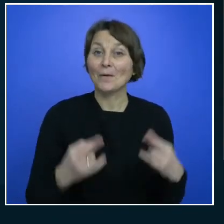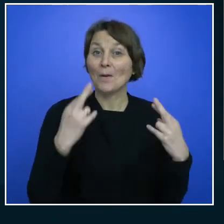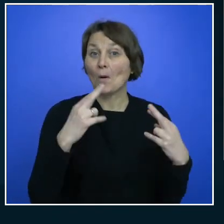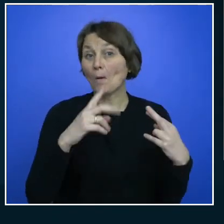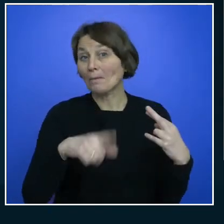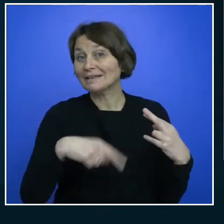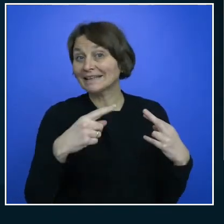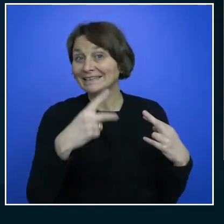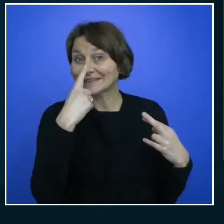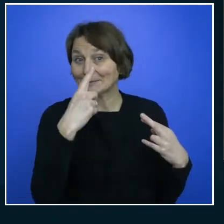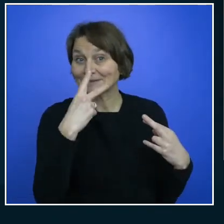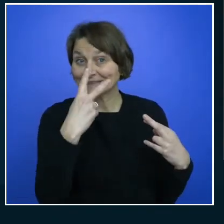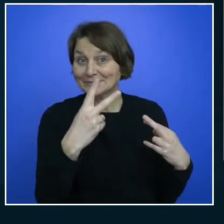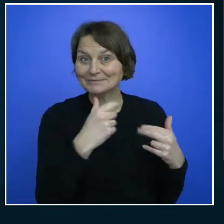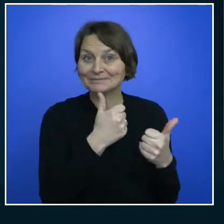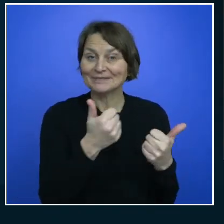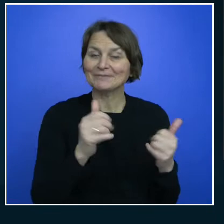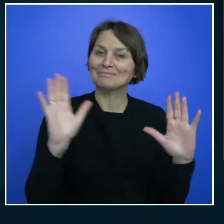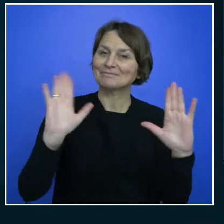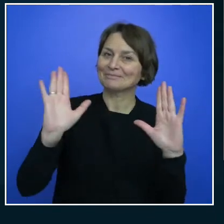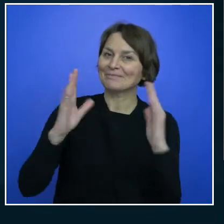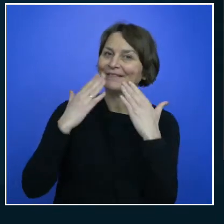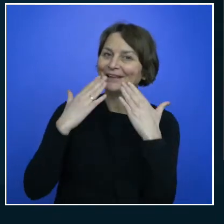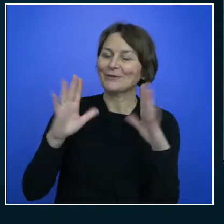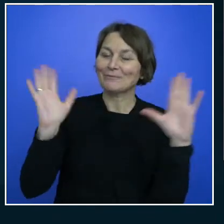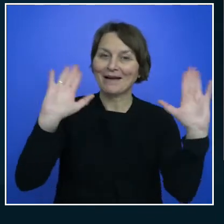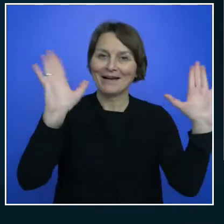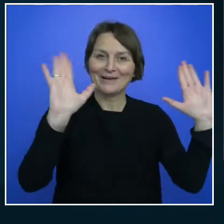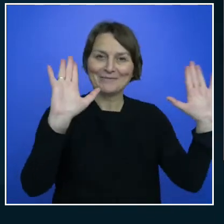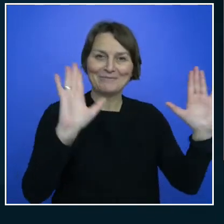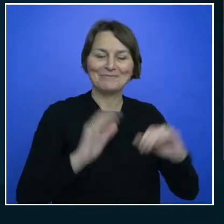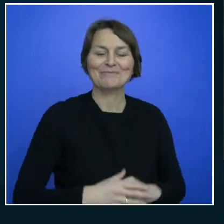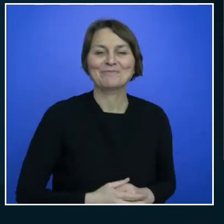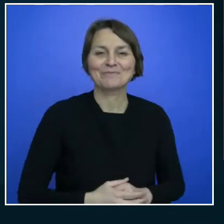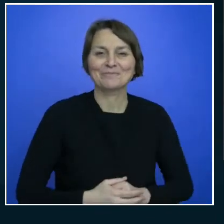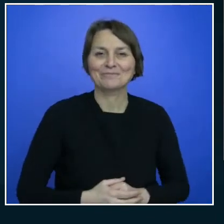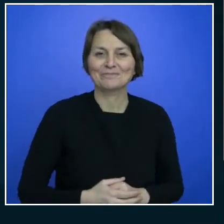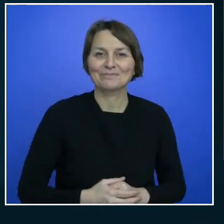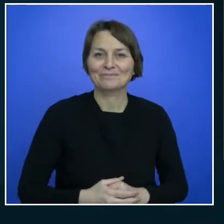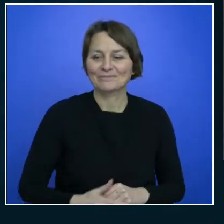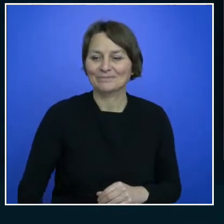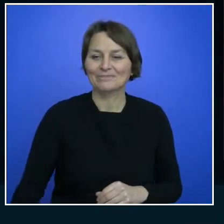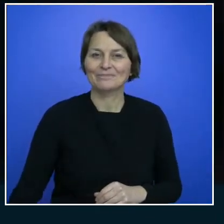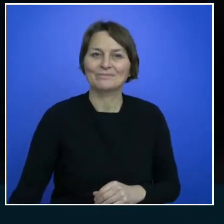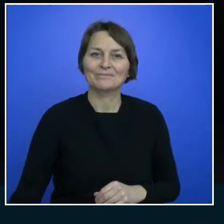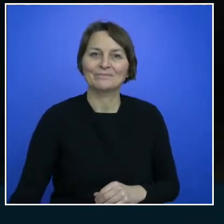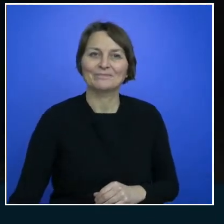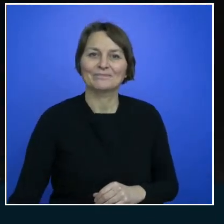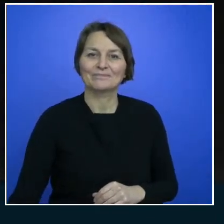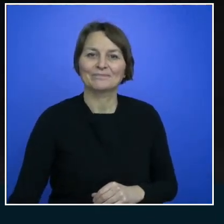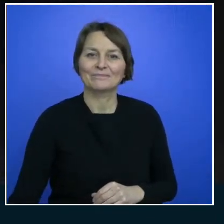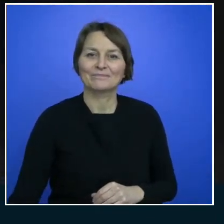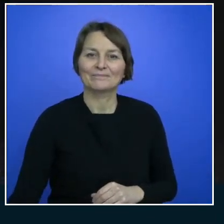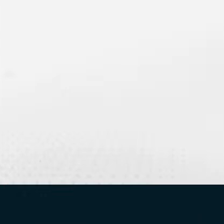again. Yes, thank you. See you next time. Bye-bye.